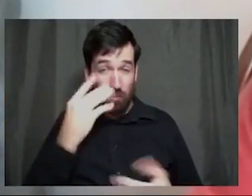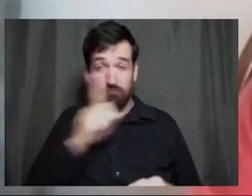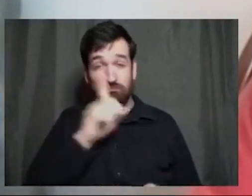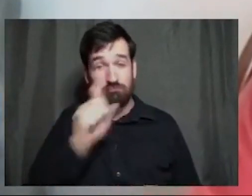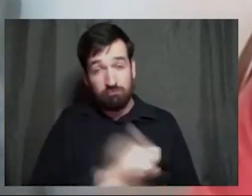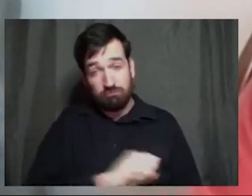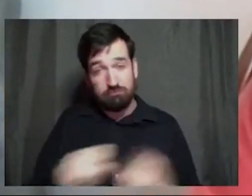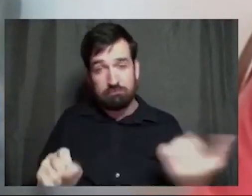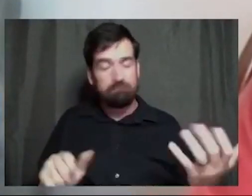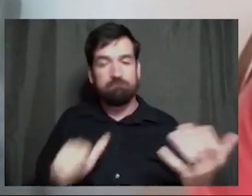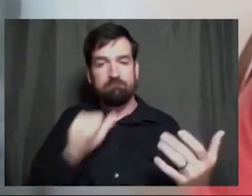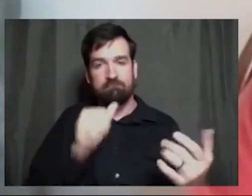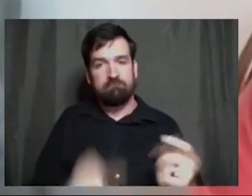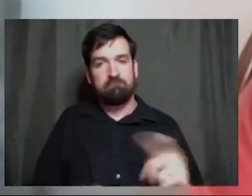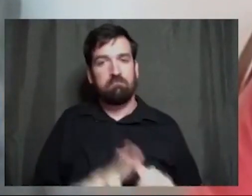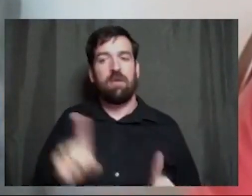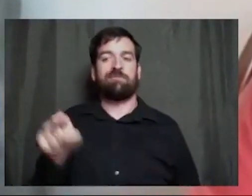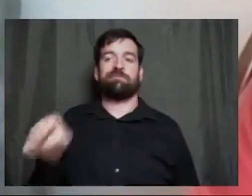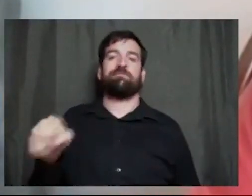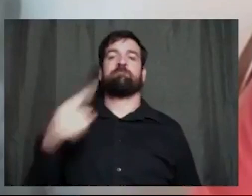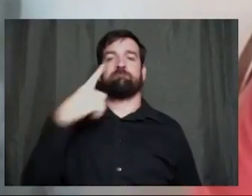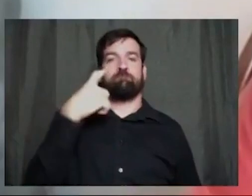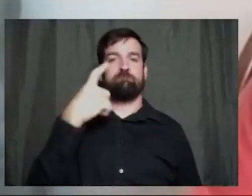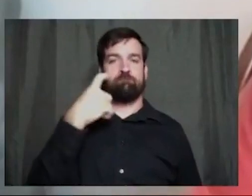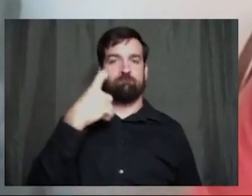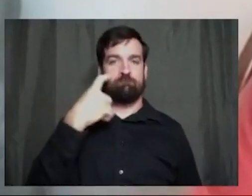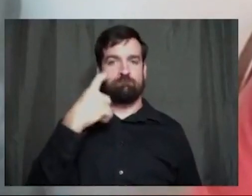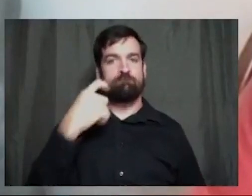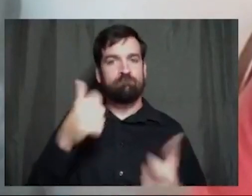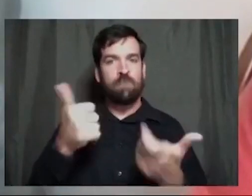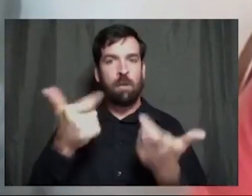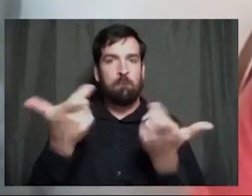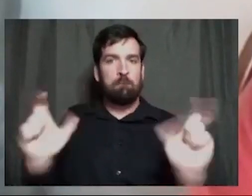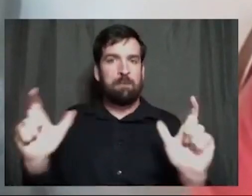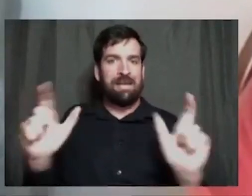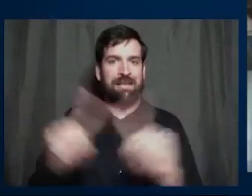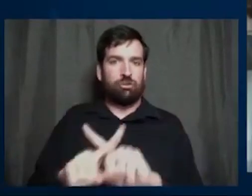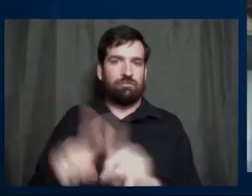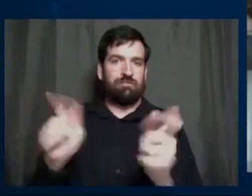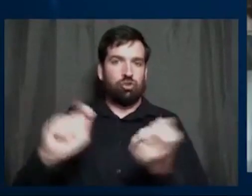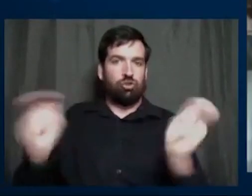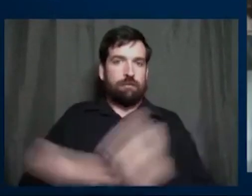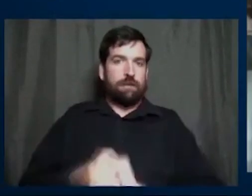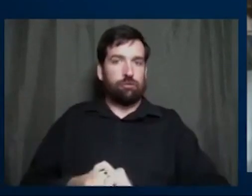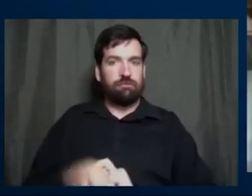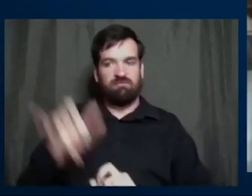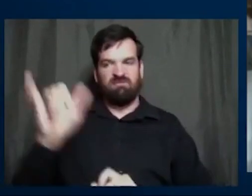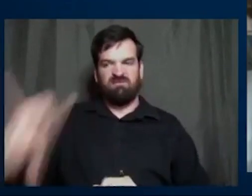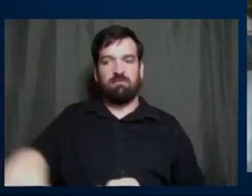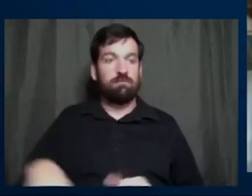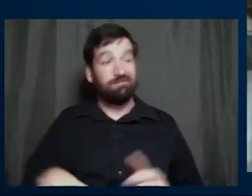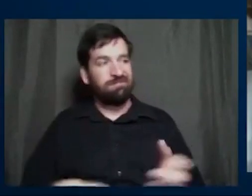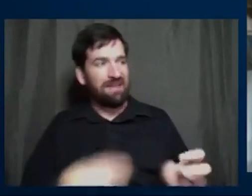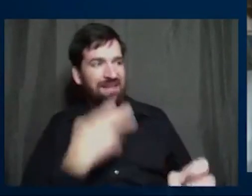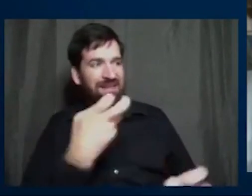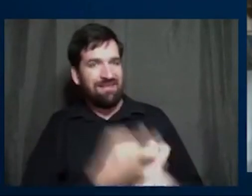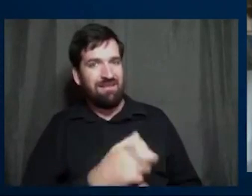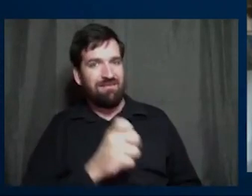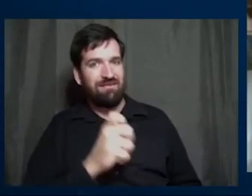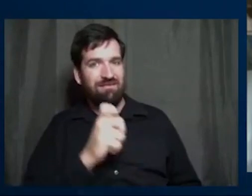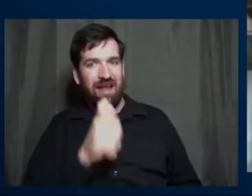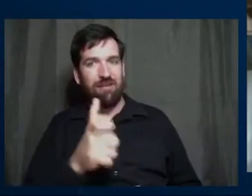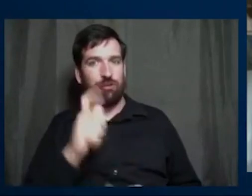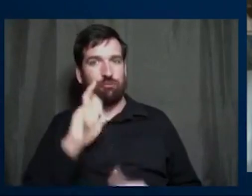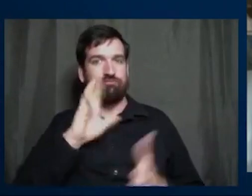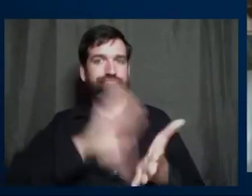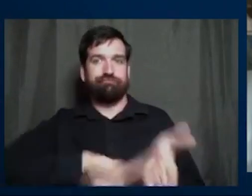to me, that is the biggest variant that was in the equation. Yeah, it's hard not to rule out school, that's for sure.